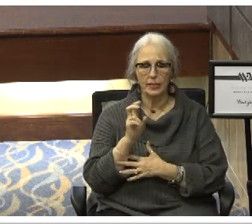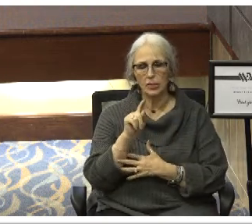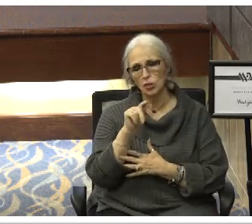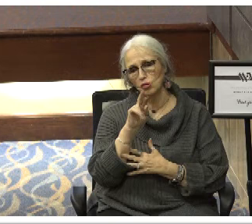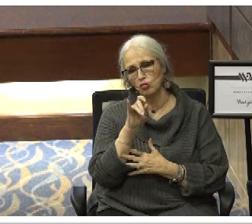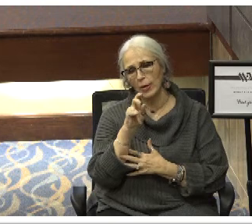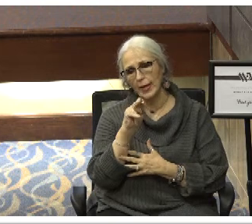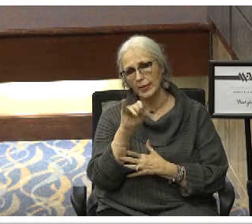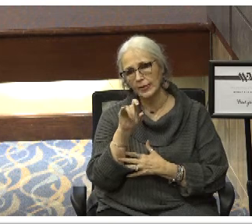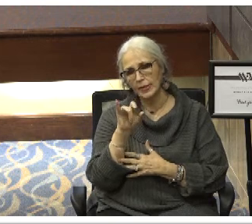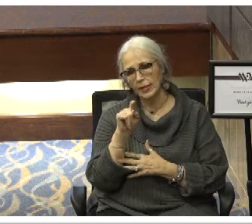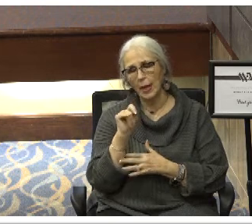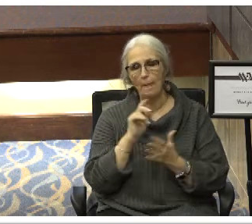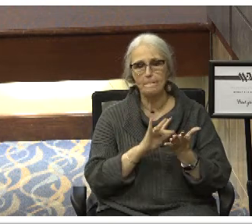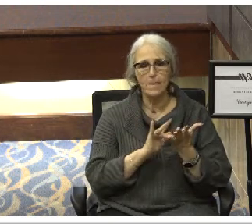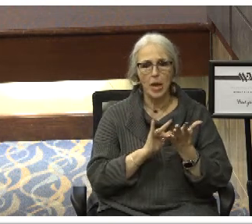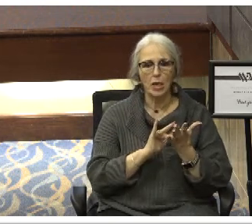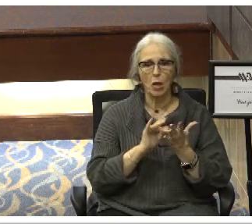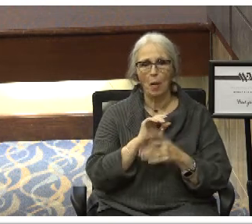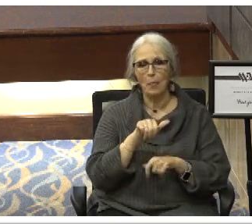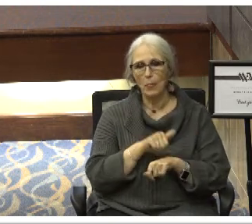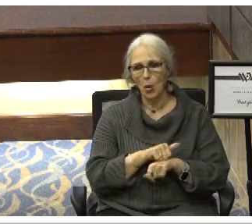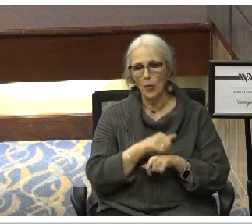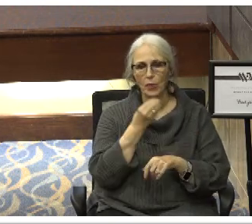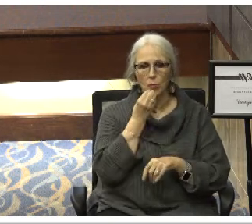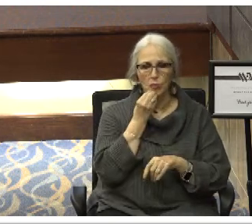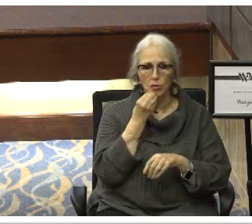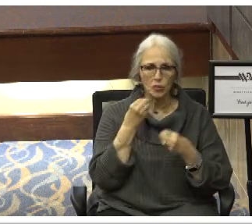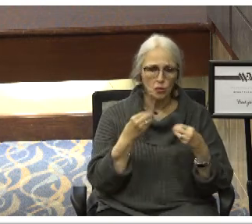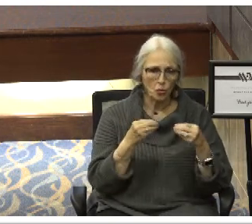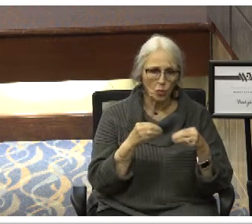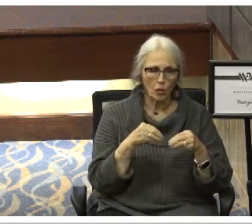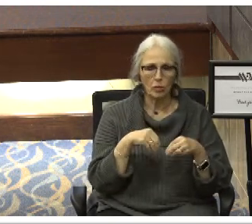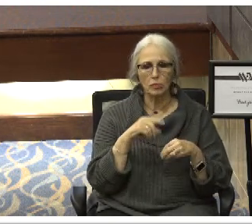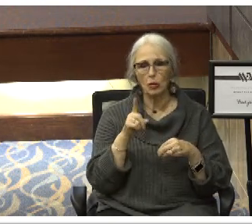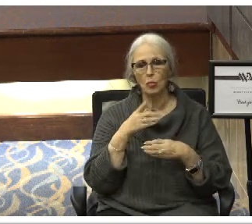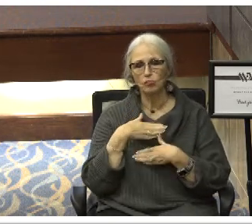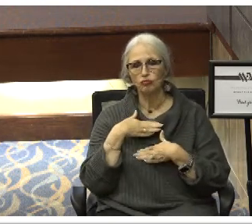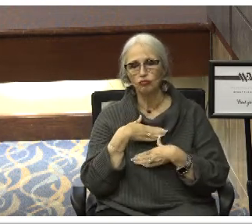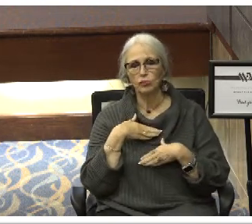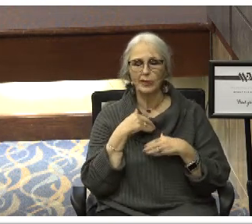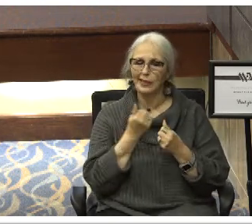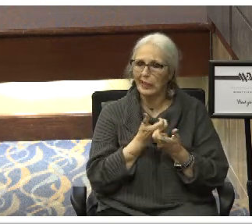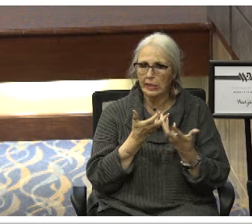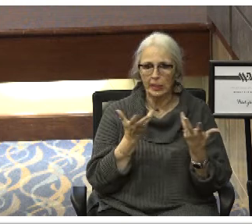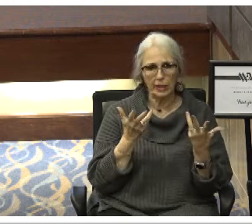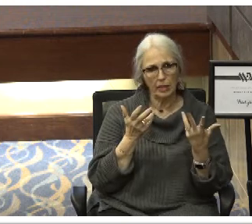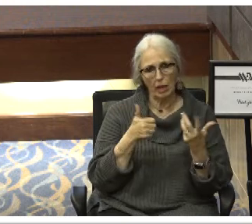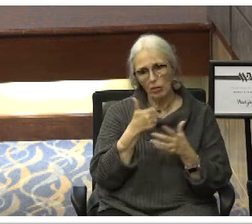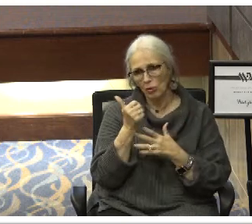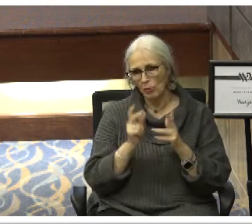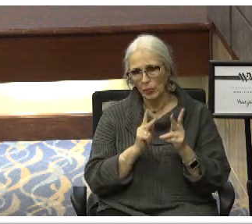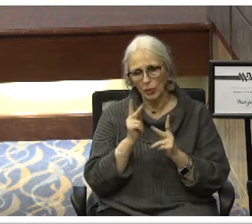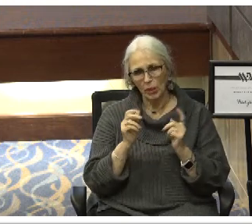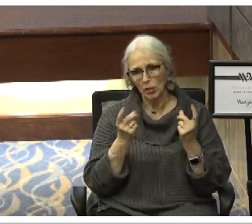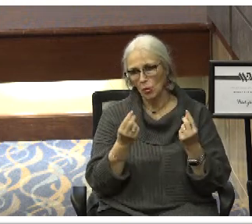to your medical appointments, to go to the grocery store, to go to entertainment, to do really anything that anyone else can do in a